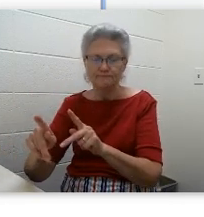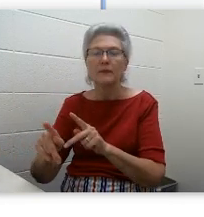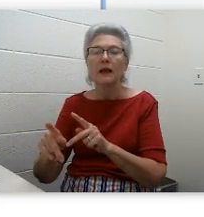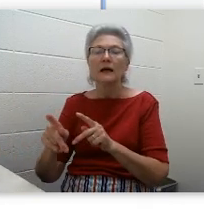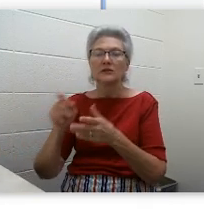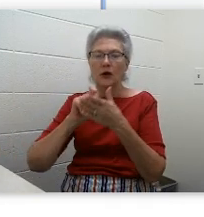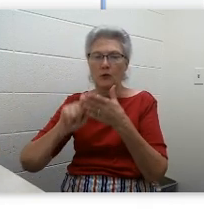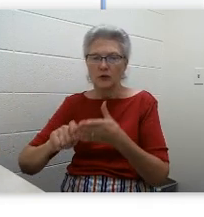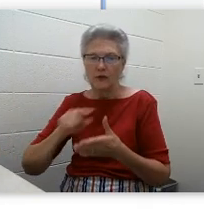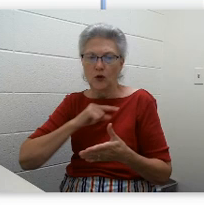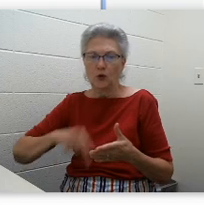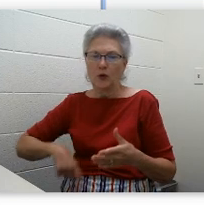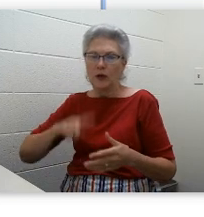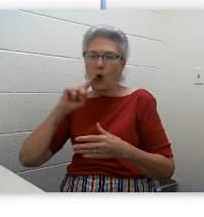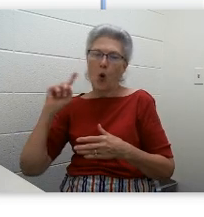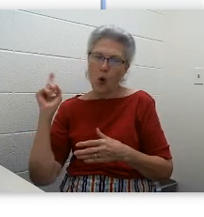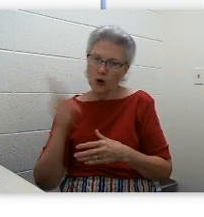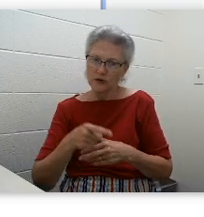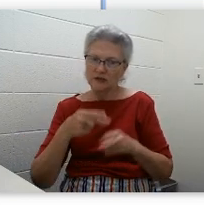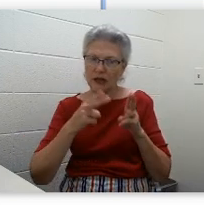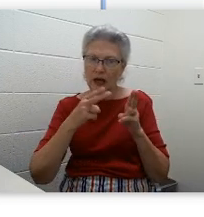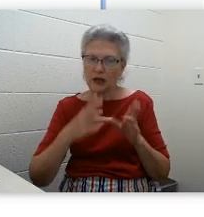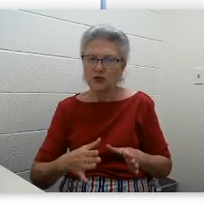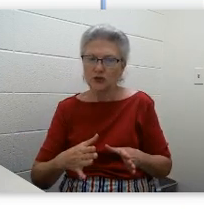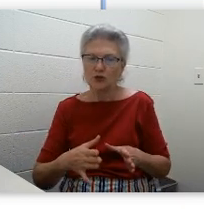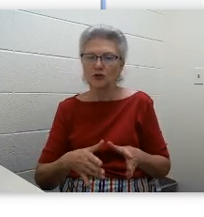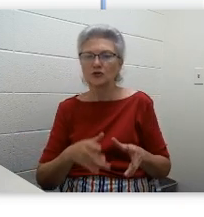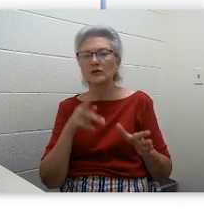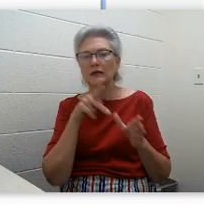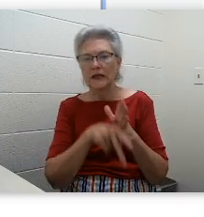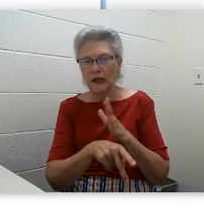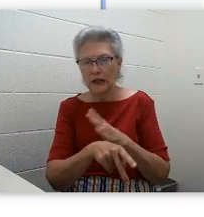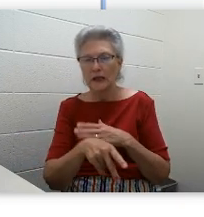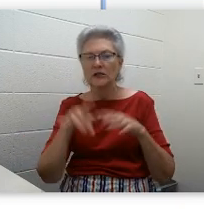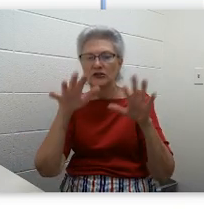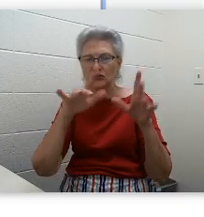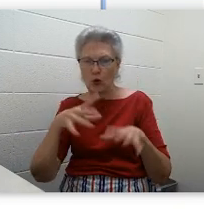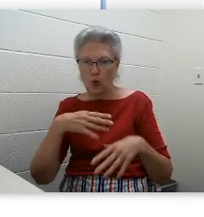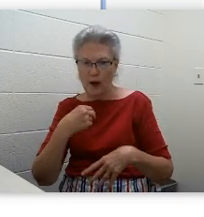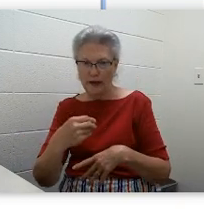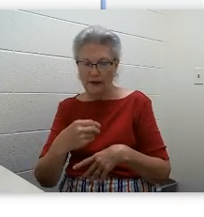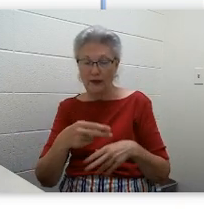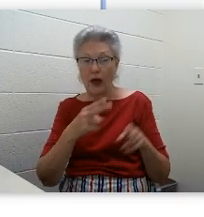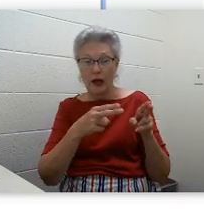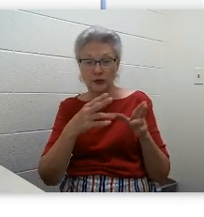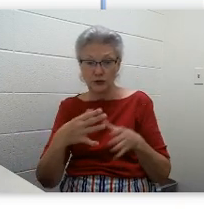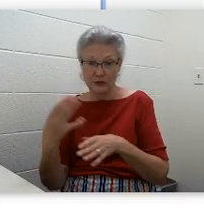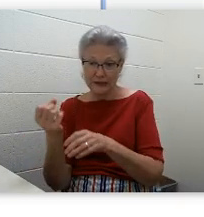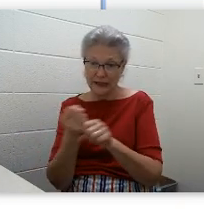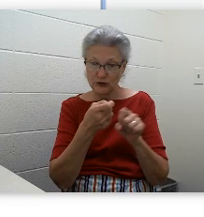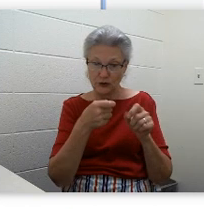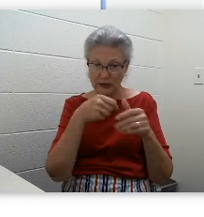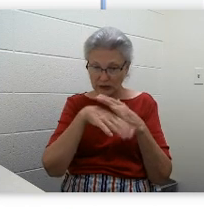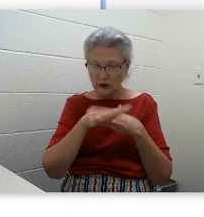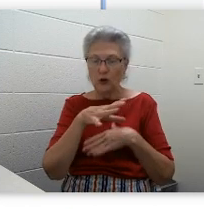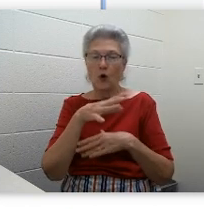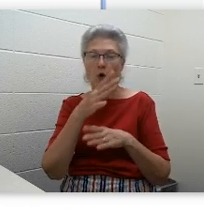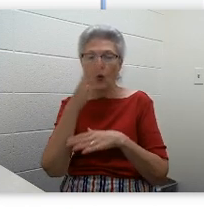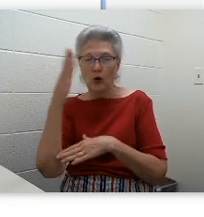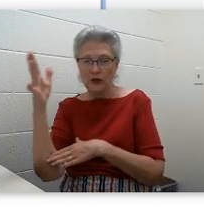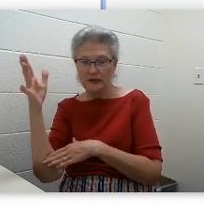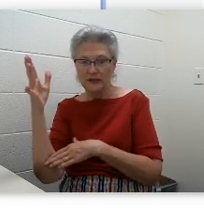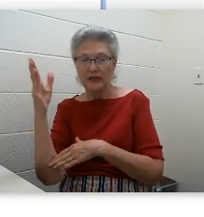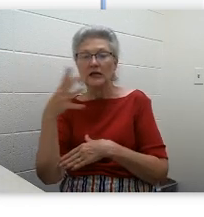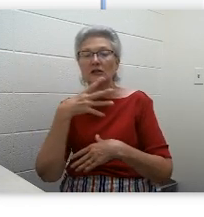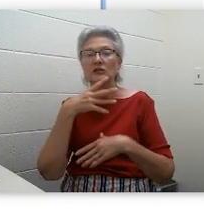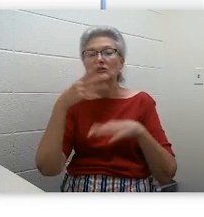So I wrote down: the queen orders the huntsman to get rid of Snow White. The huntsman takes Snow White into the woods. Snow White escapes, and the queen